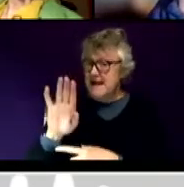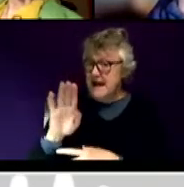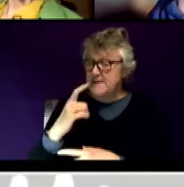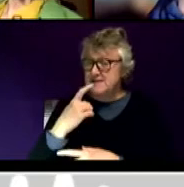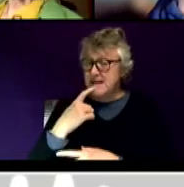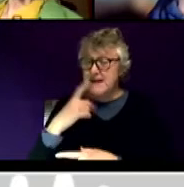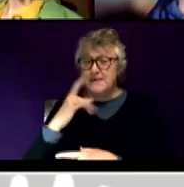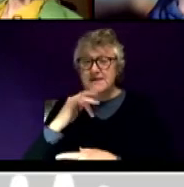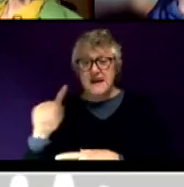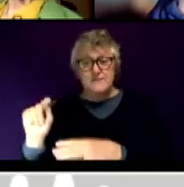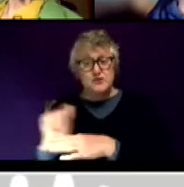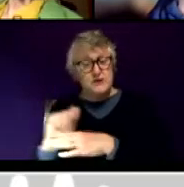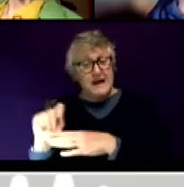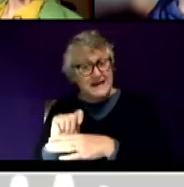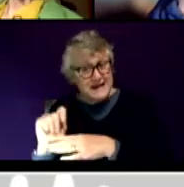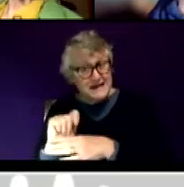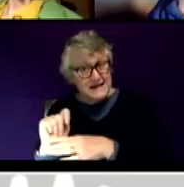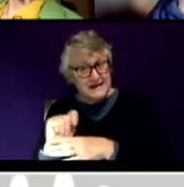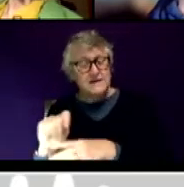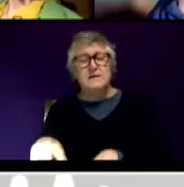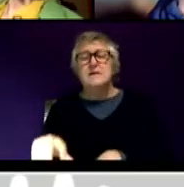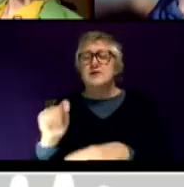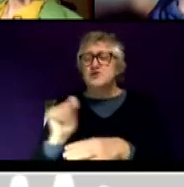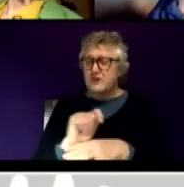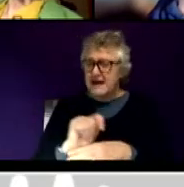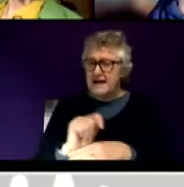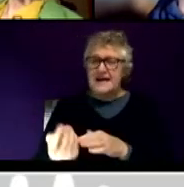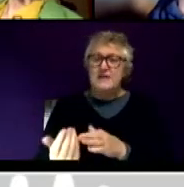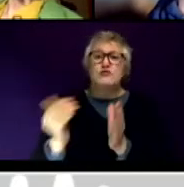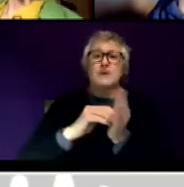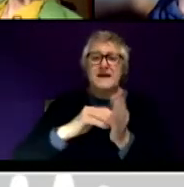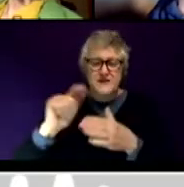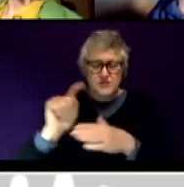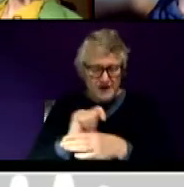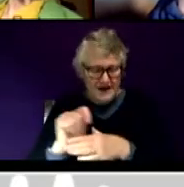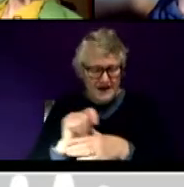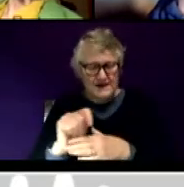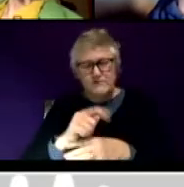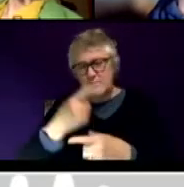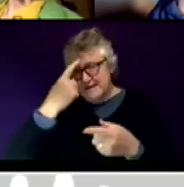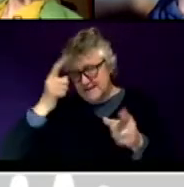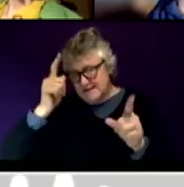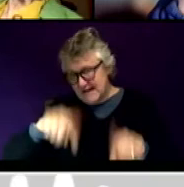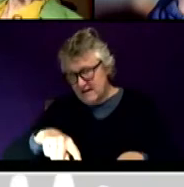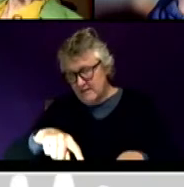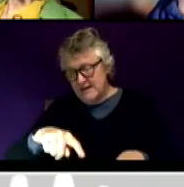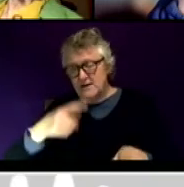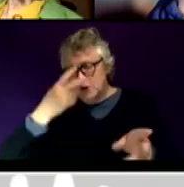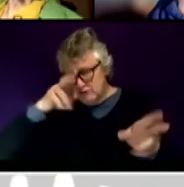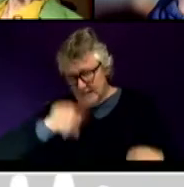PPB, training and retraining plans and how it aligns with the settlement agreement.